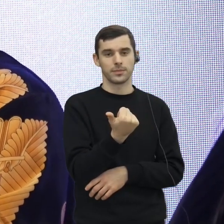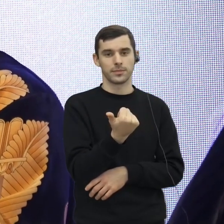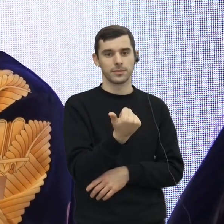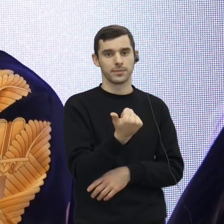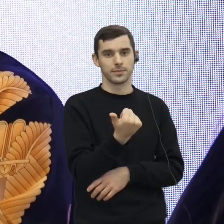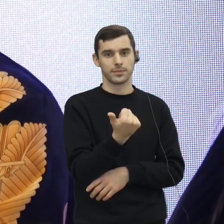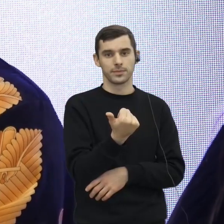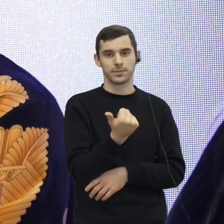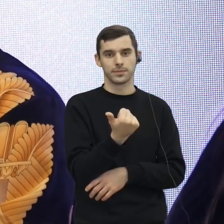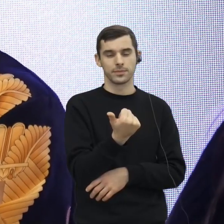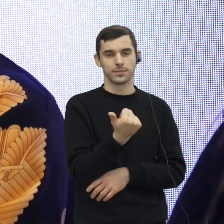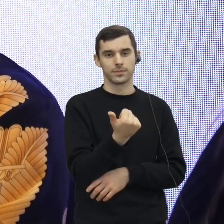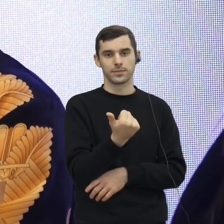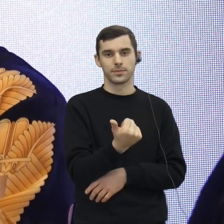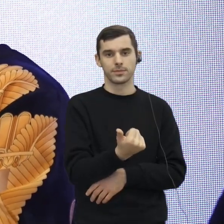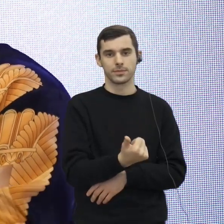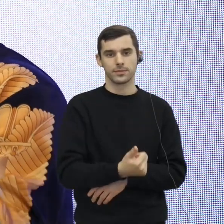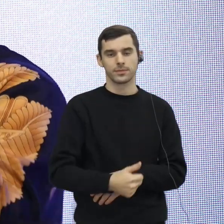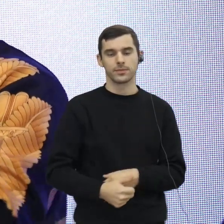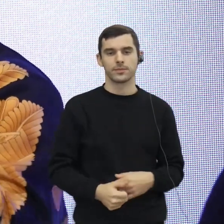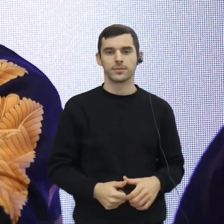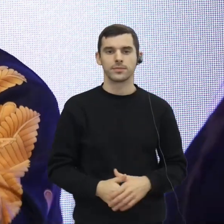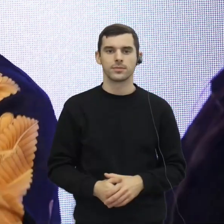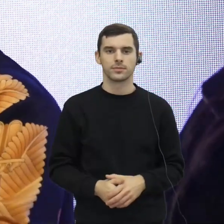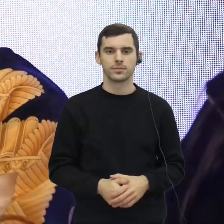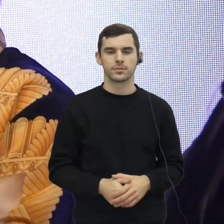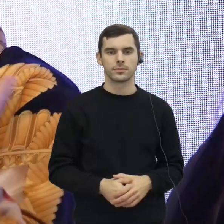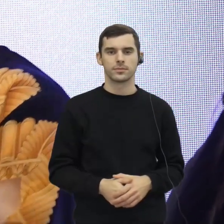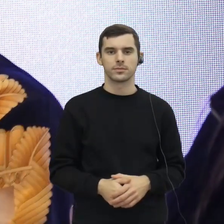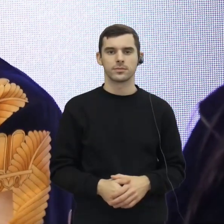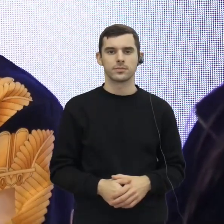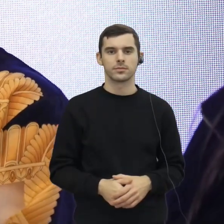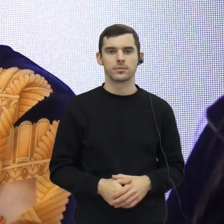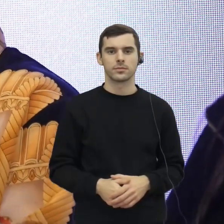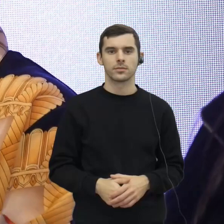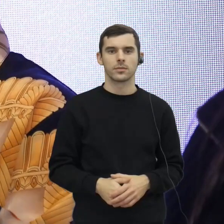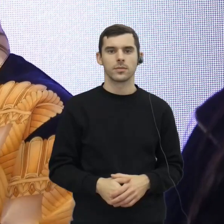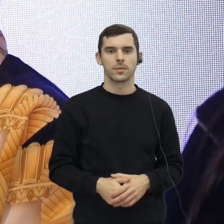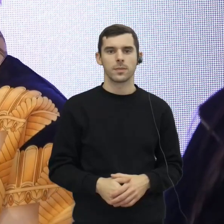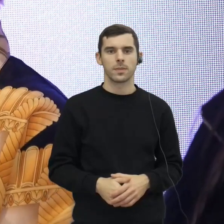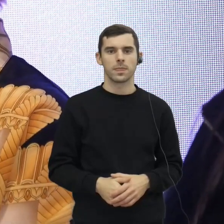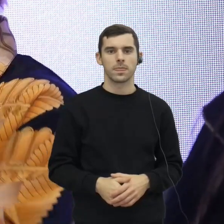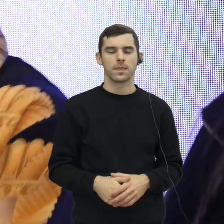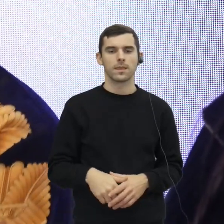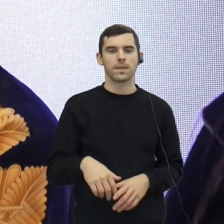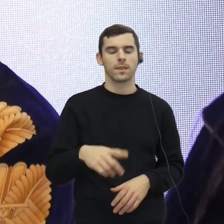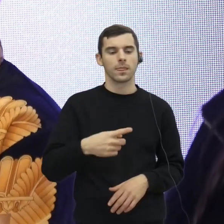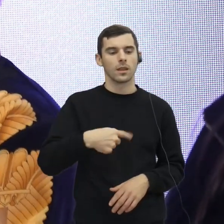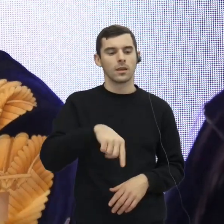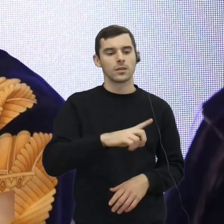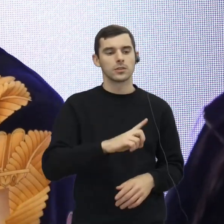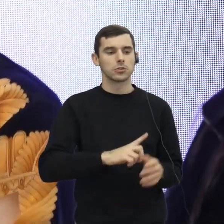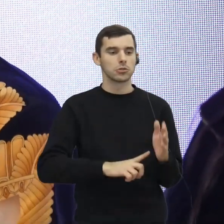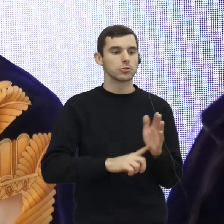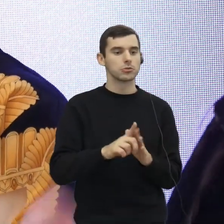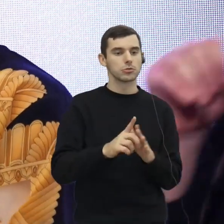choose, I could be like really, really massively gay. And then they'd kind of get really into it, be like, oh my God, yeah. So you really want to be like the biggest gay around?